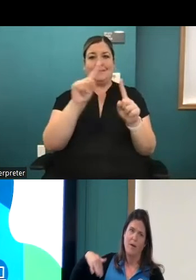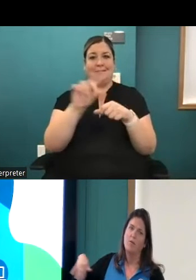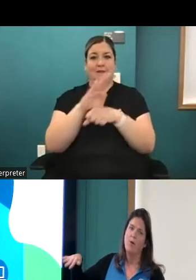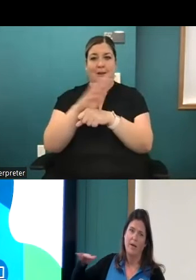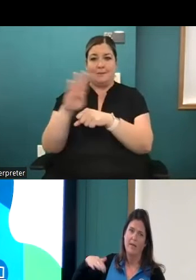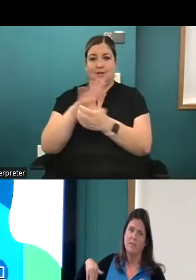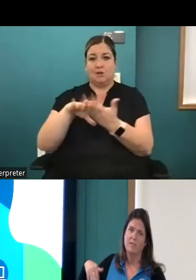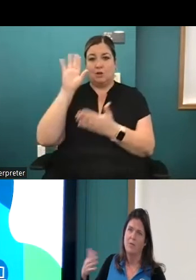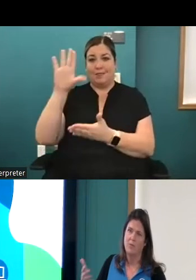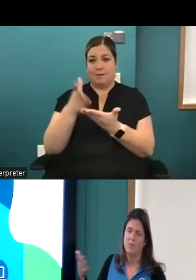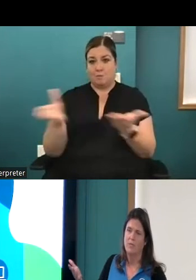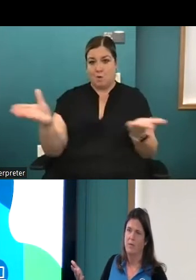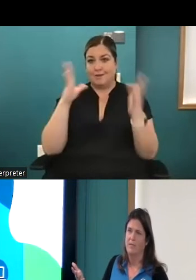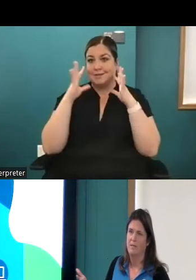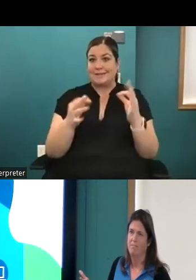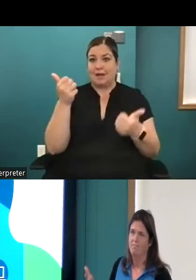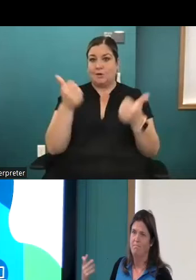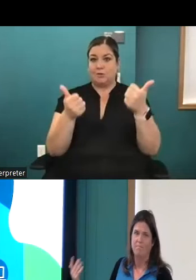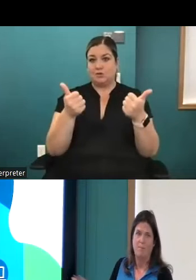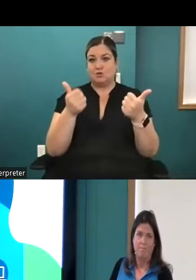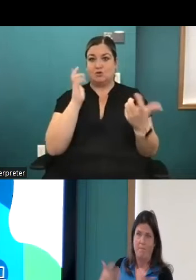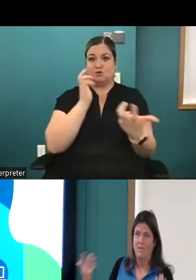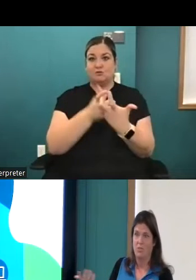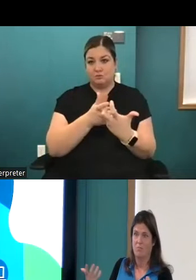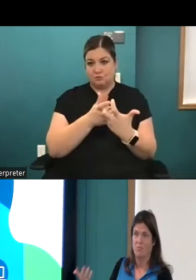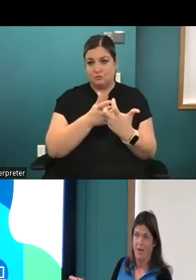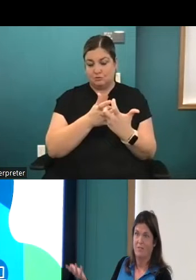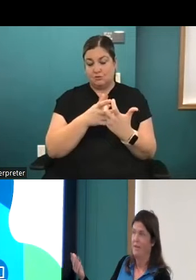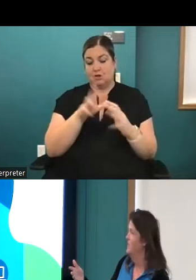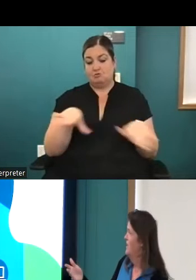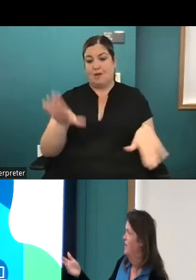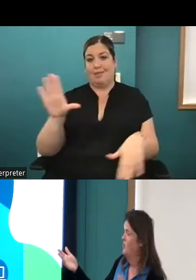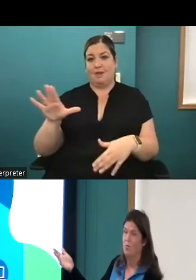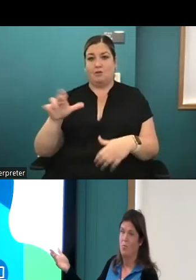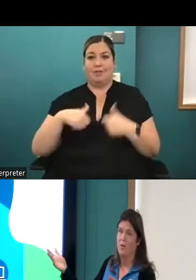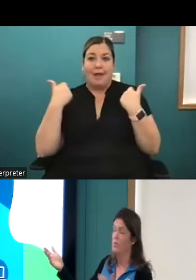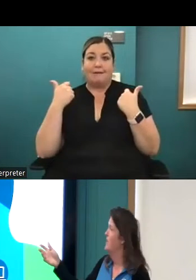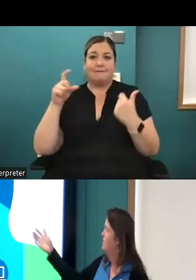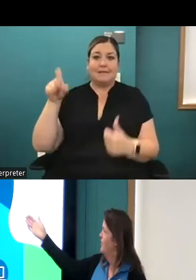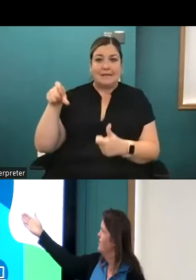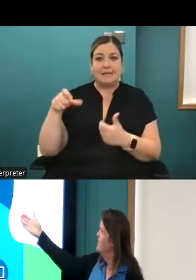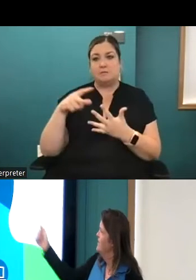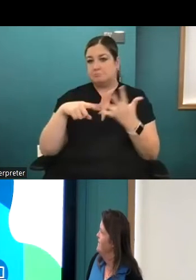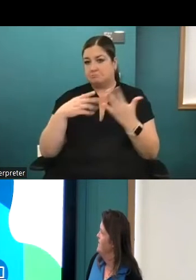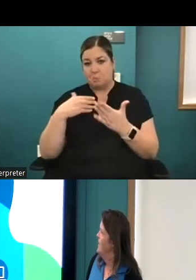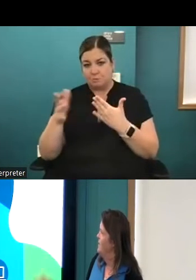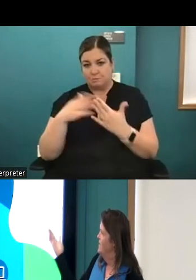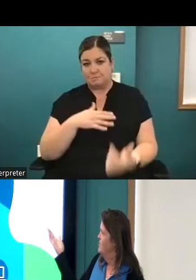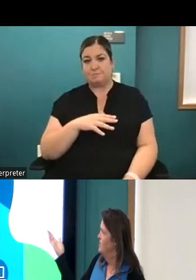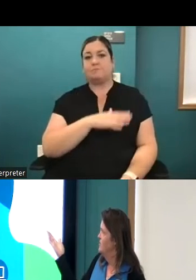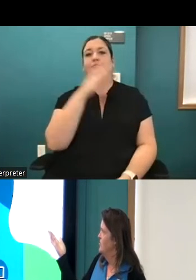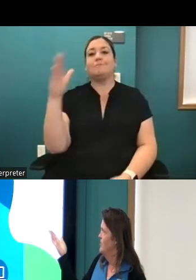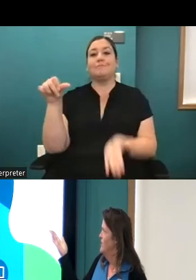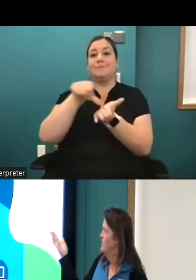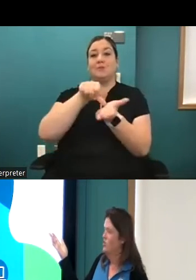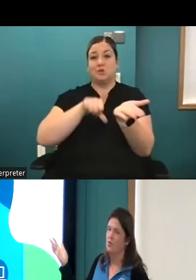learn about their products and decide which one's going to match your child's lifestyle or what you're looking for. Then there's